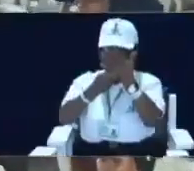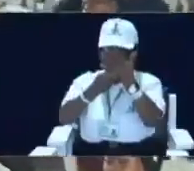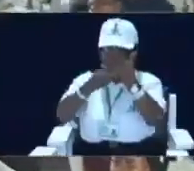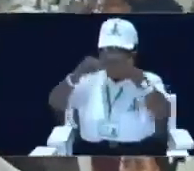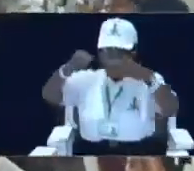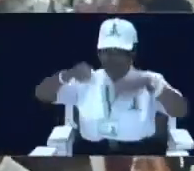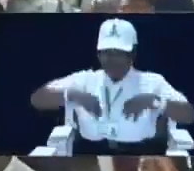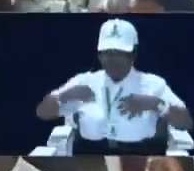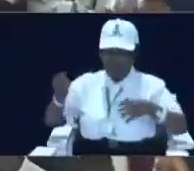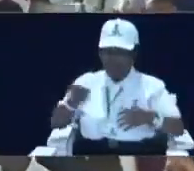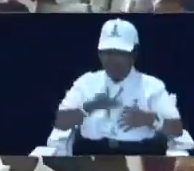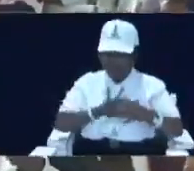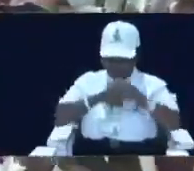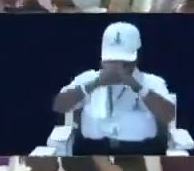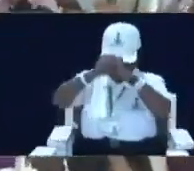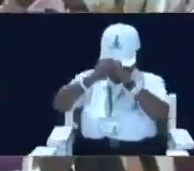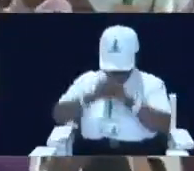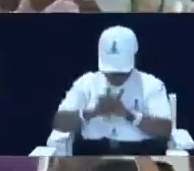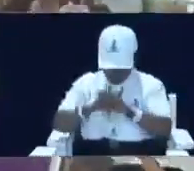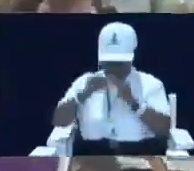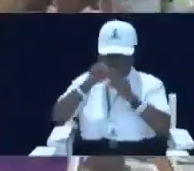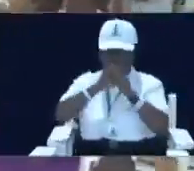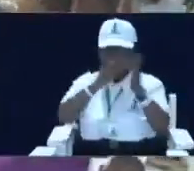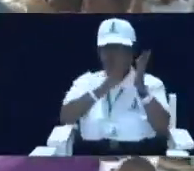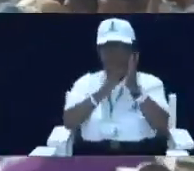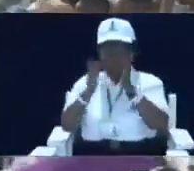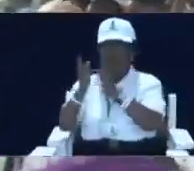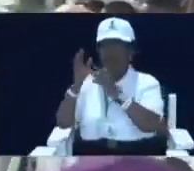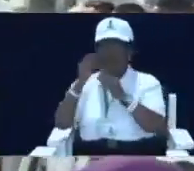Accept our worship in Jesus' name.